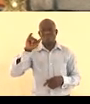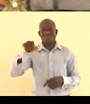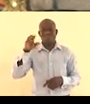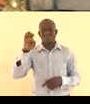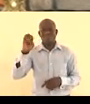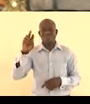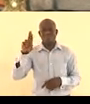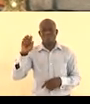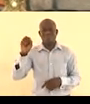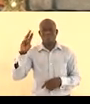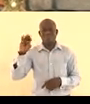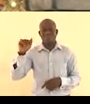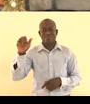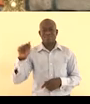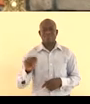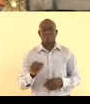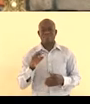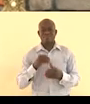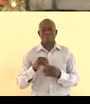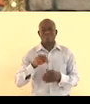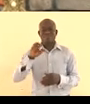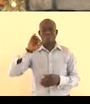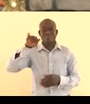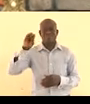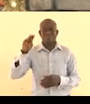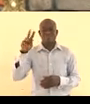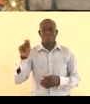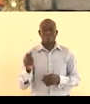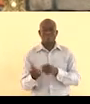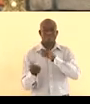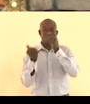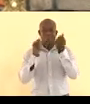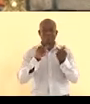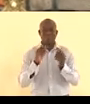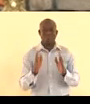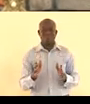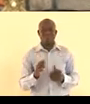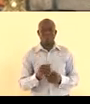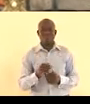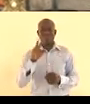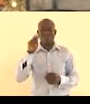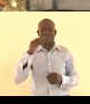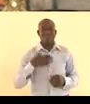You really think you desire the life of John the Baptist? No.